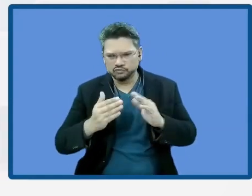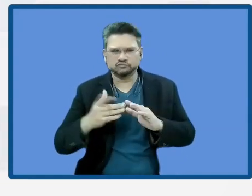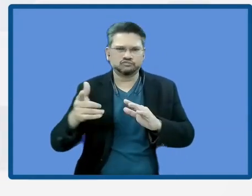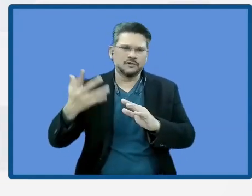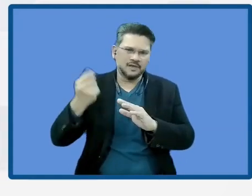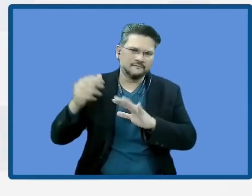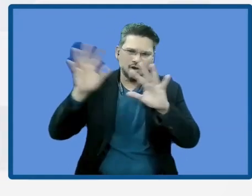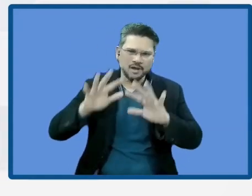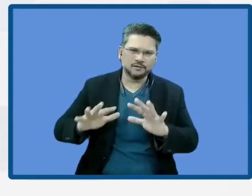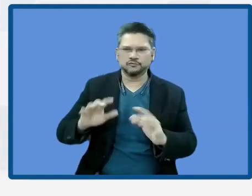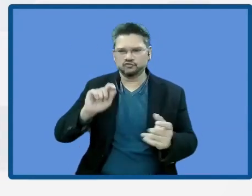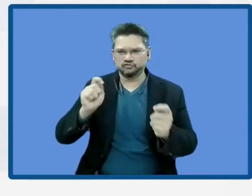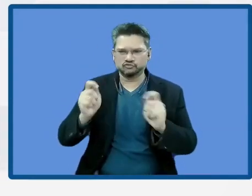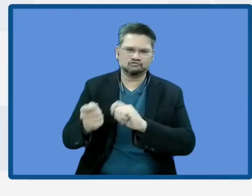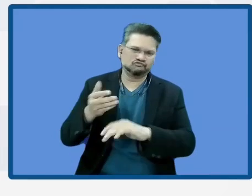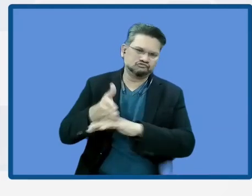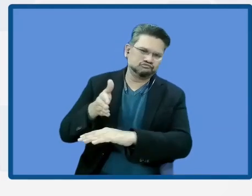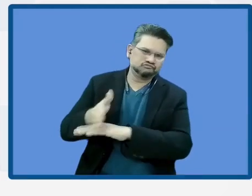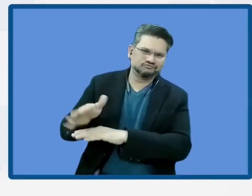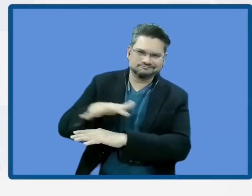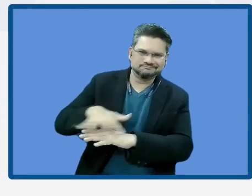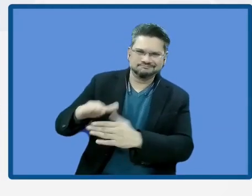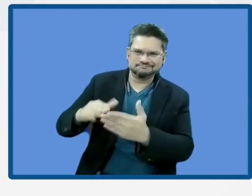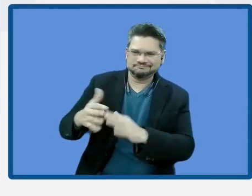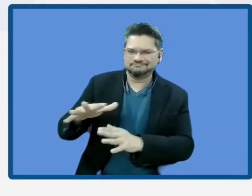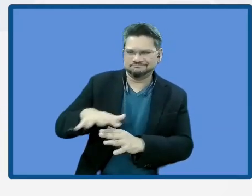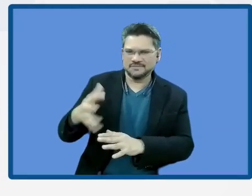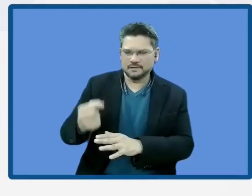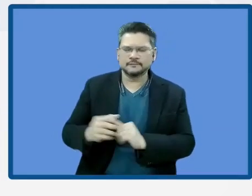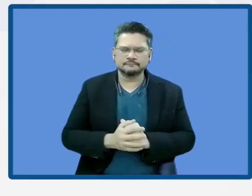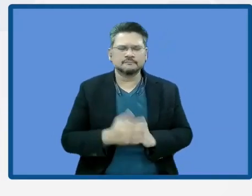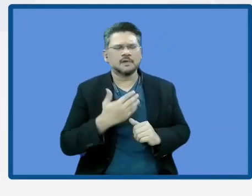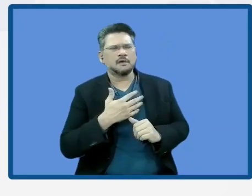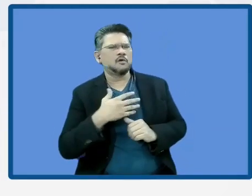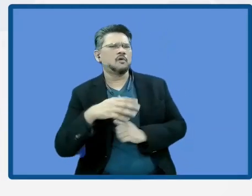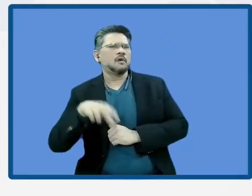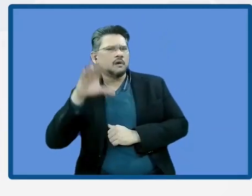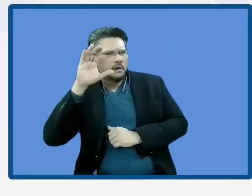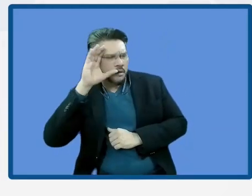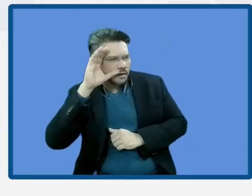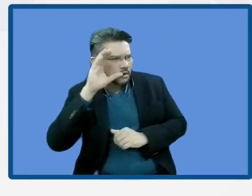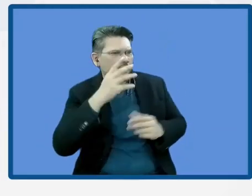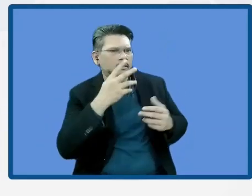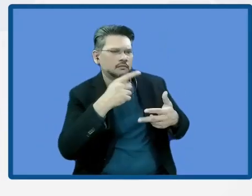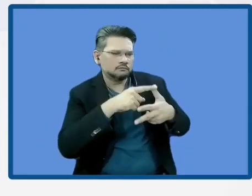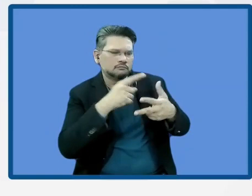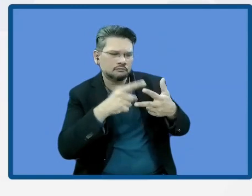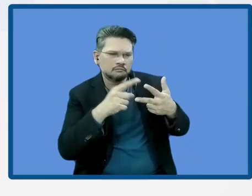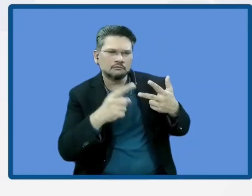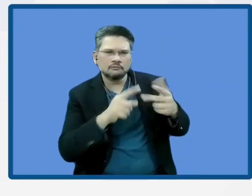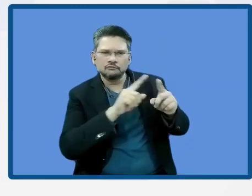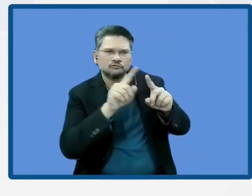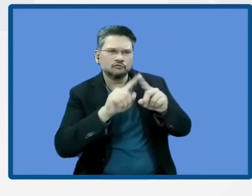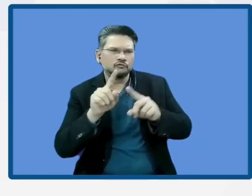So we've heard from 3 different experiences with early warning systems in order to provide answers through science